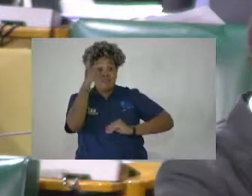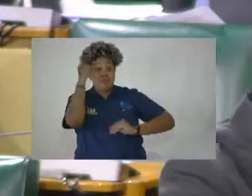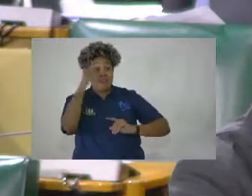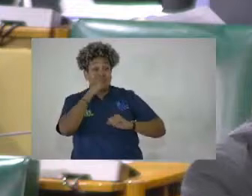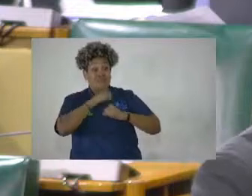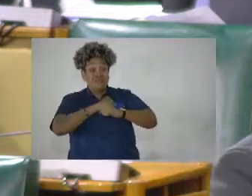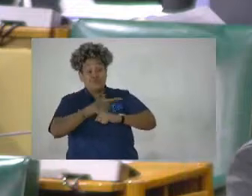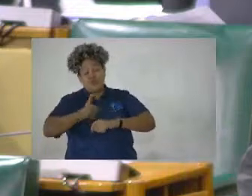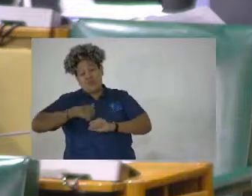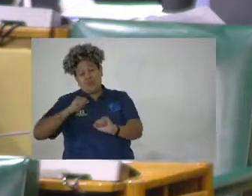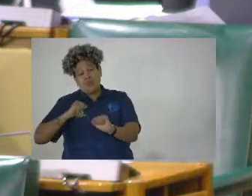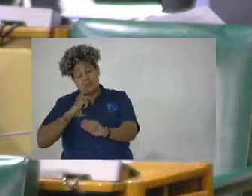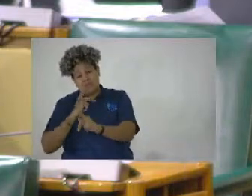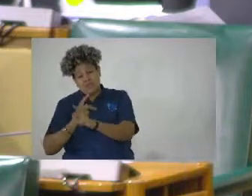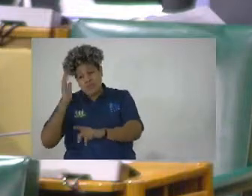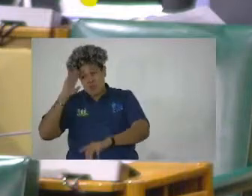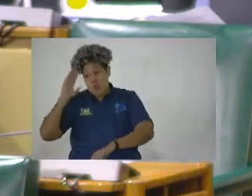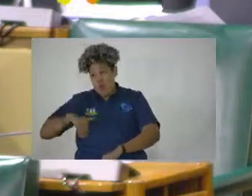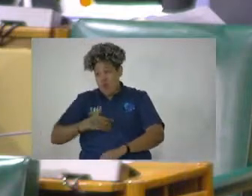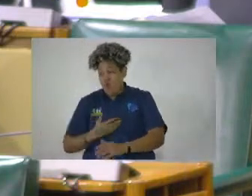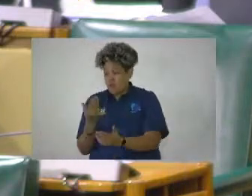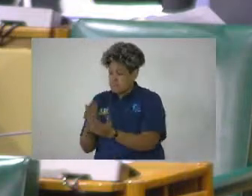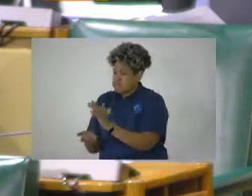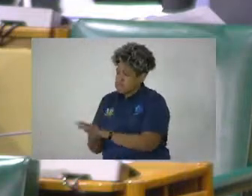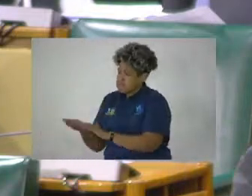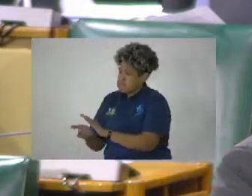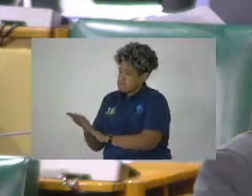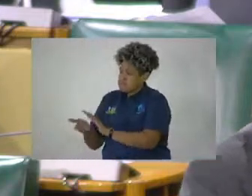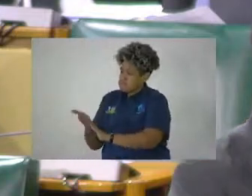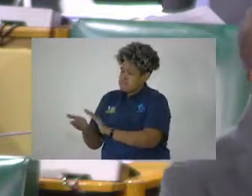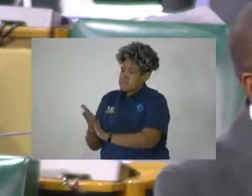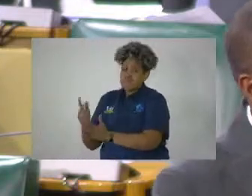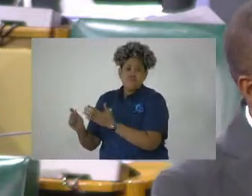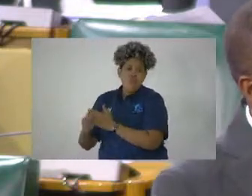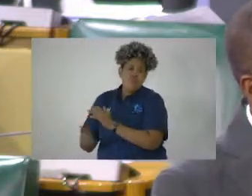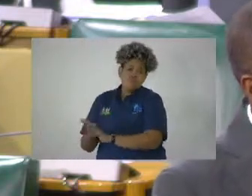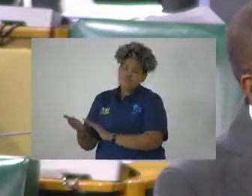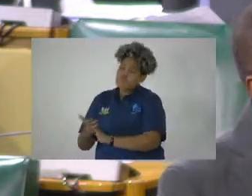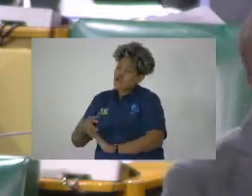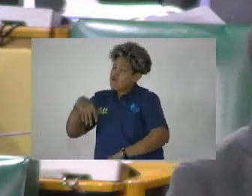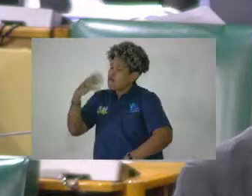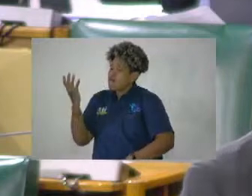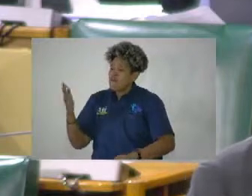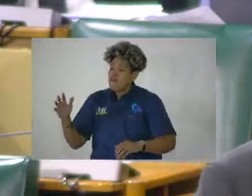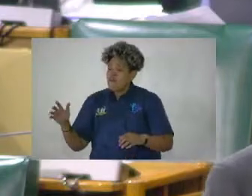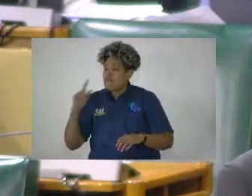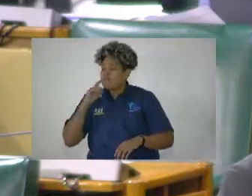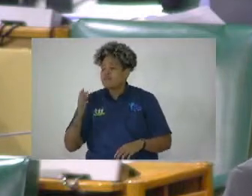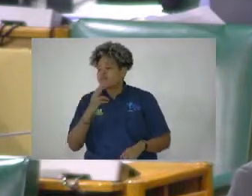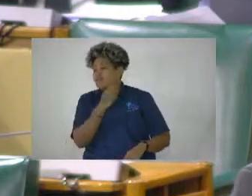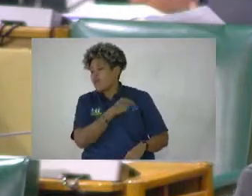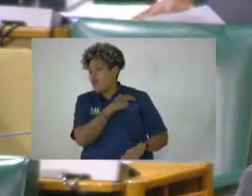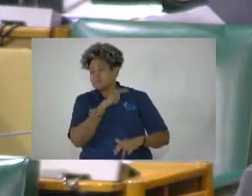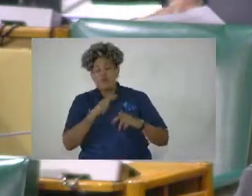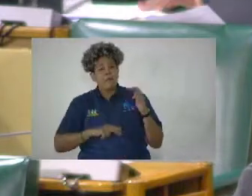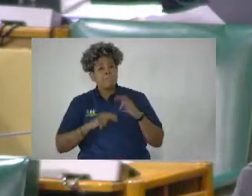securitization, we were able to keep all our capital programs in place. The 4 hospitals that we're building at the same